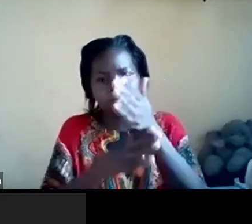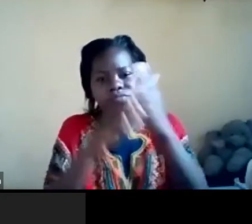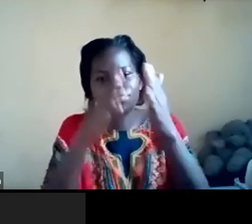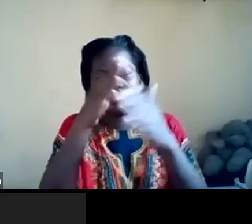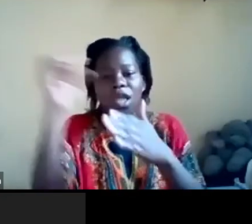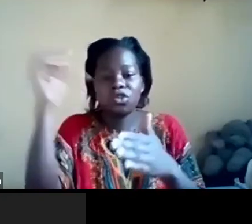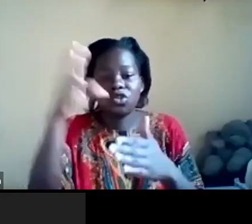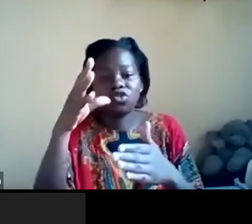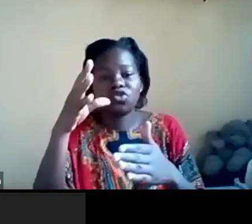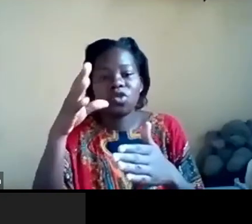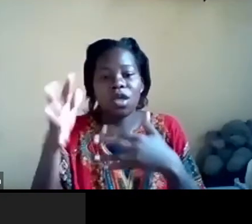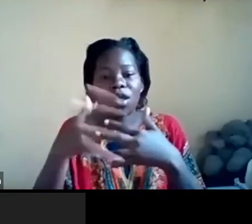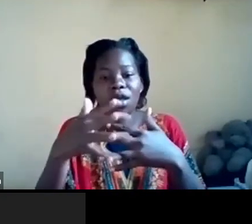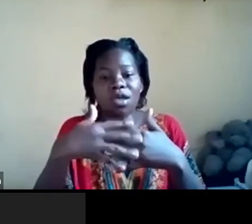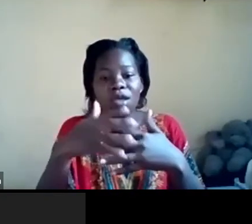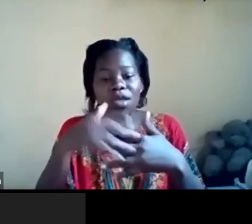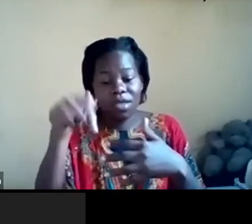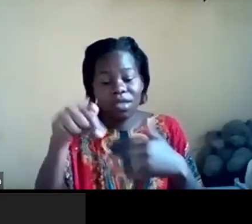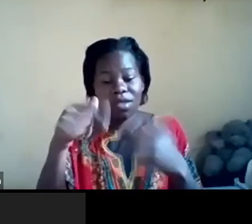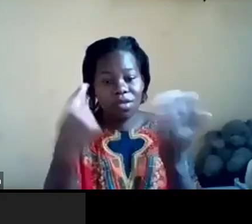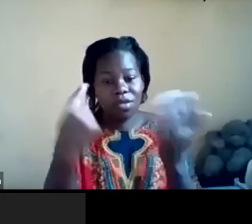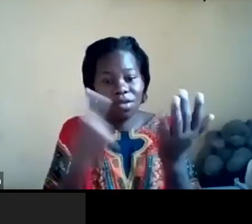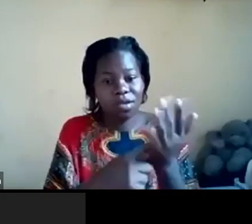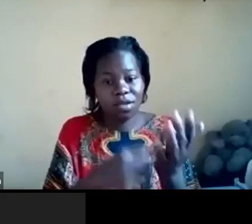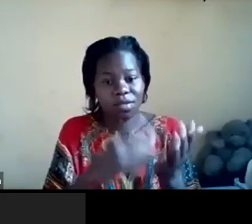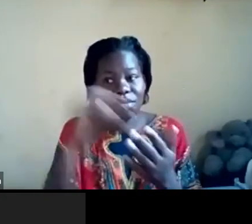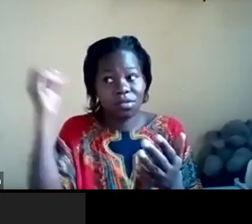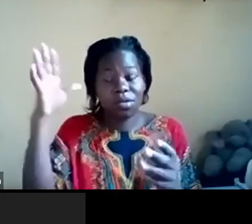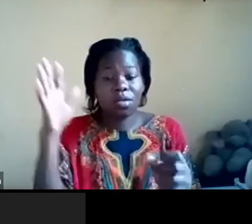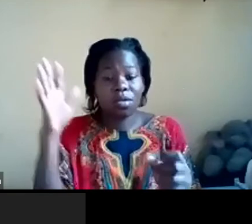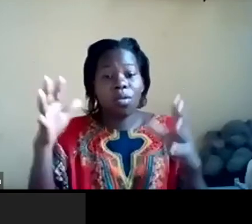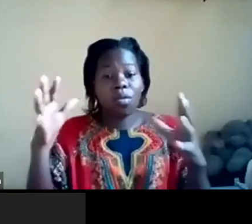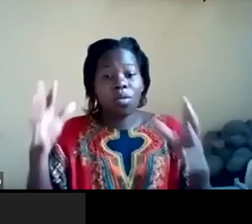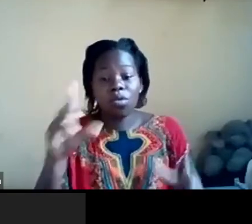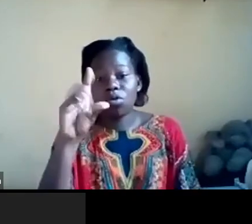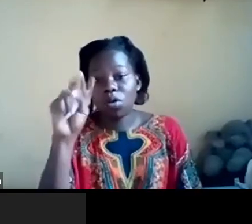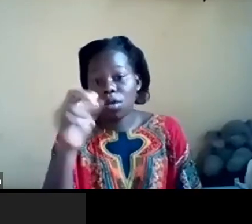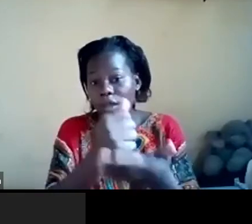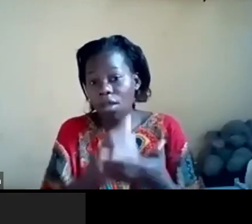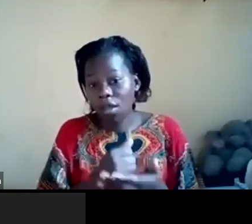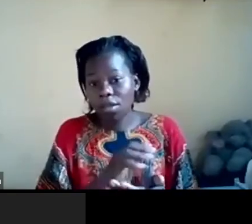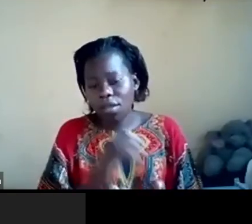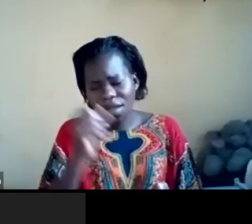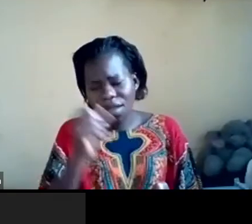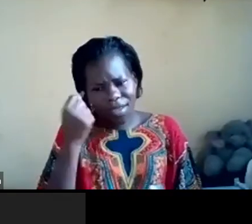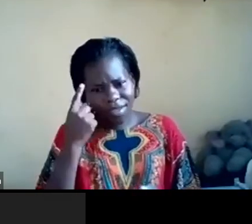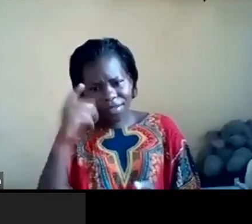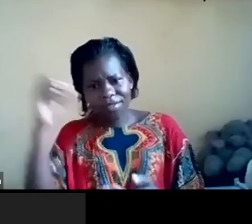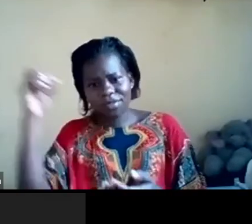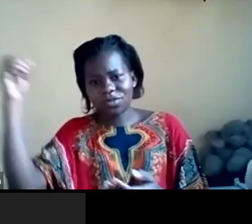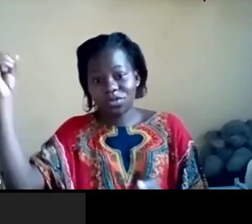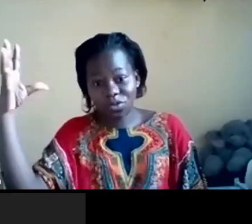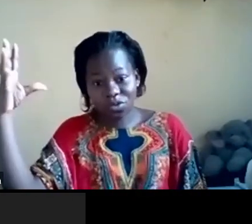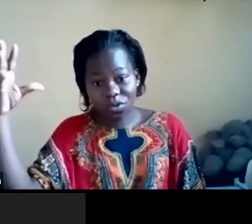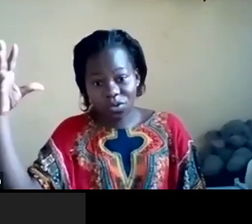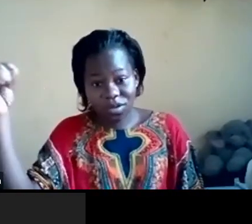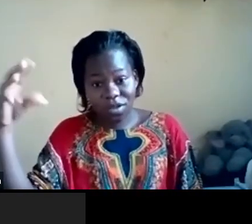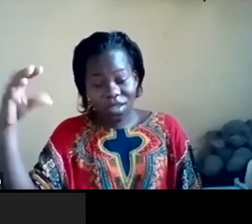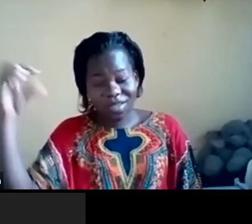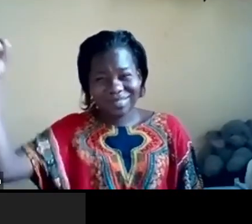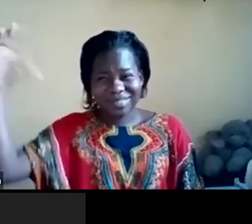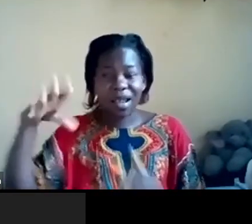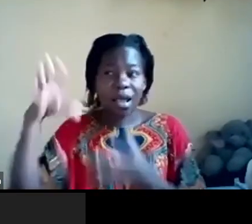sunshine? Maybe, Dawn, you might help us with this one. My understanding is that with solar, you actually don't need a lot of sunshine. You need